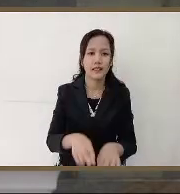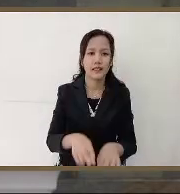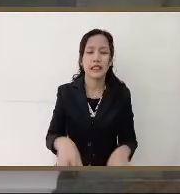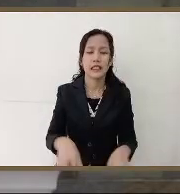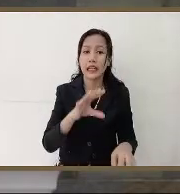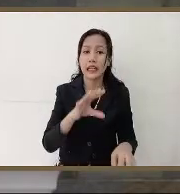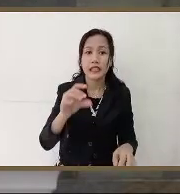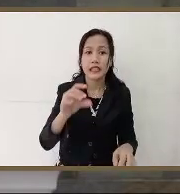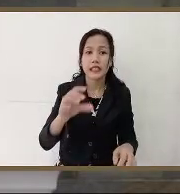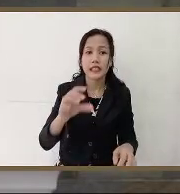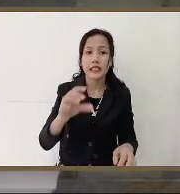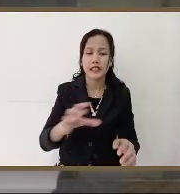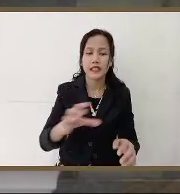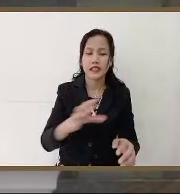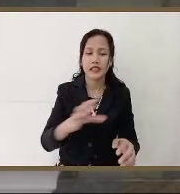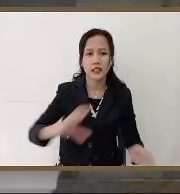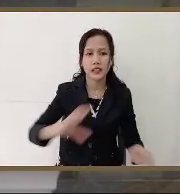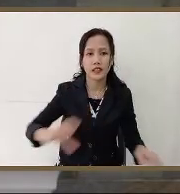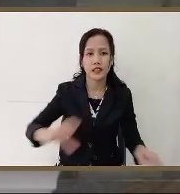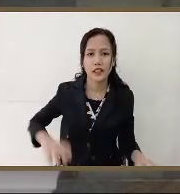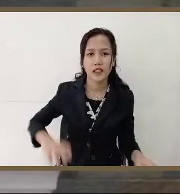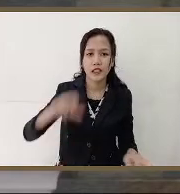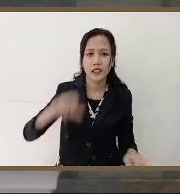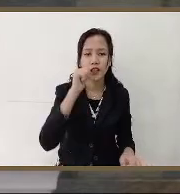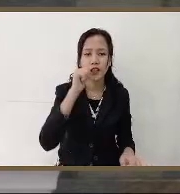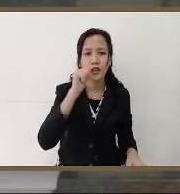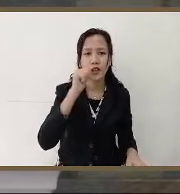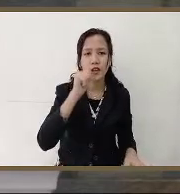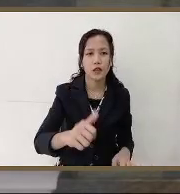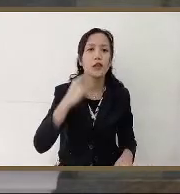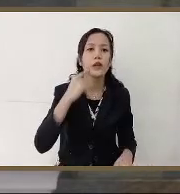in the life of David in 2 Samuel